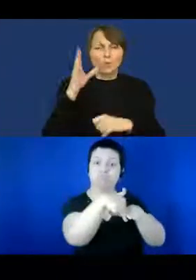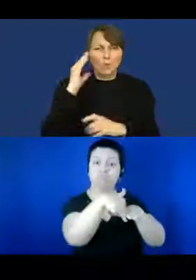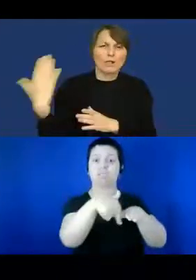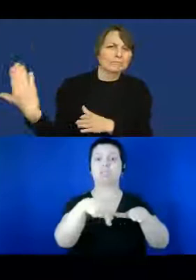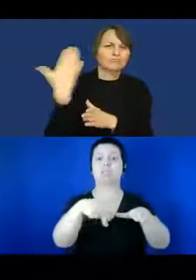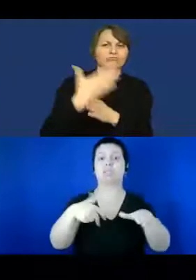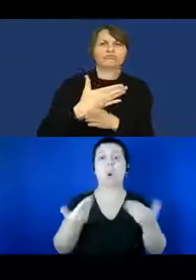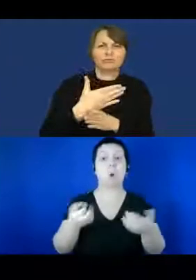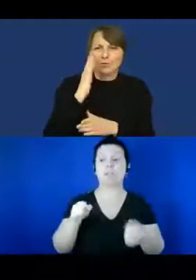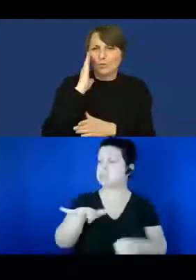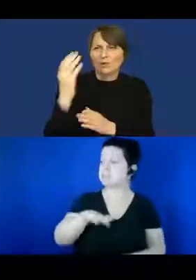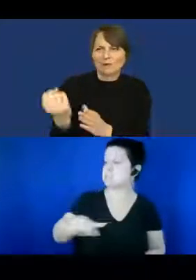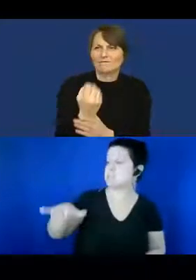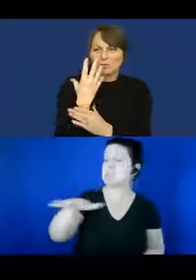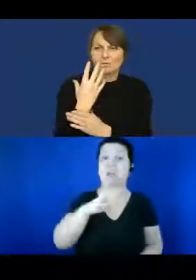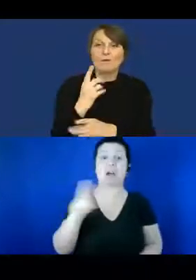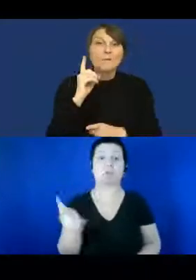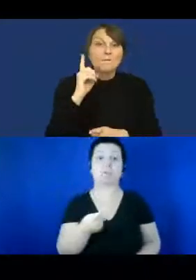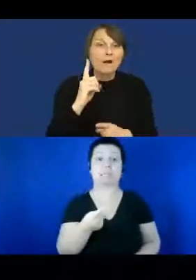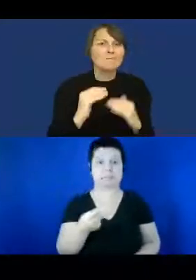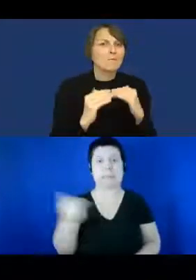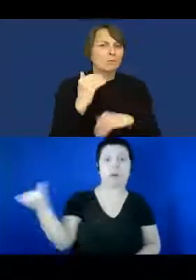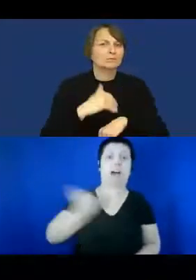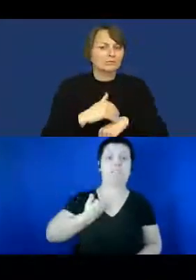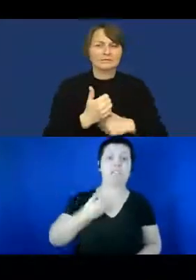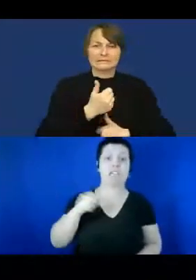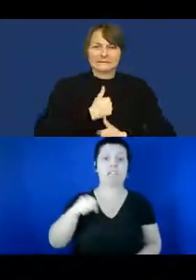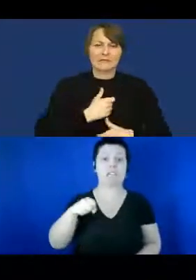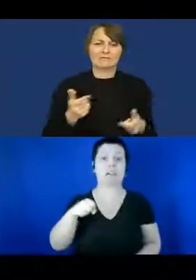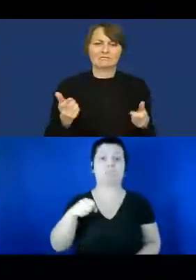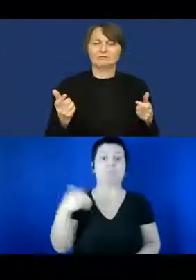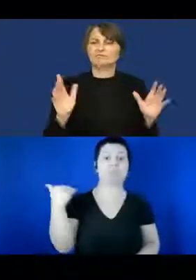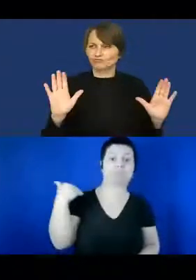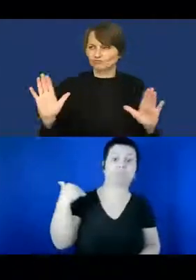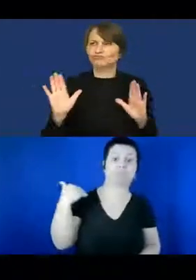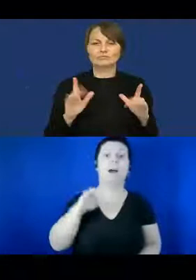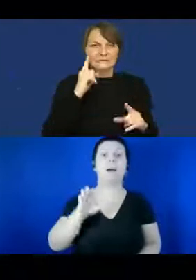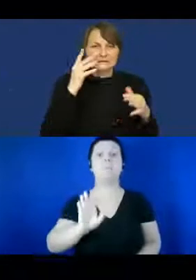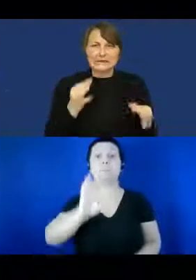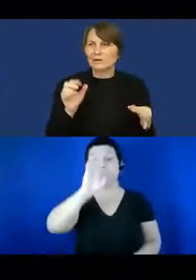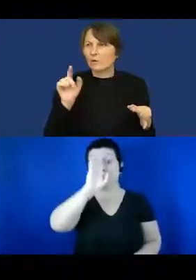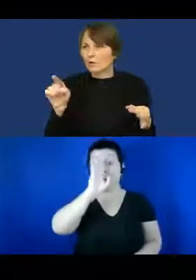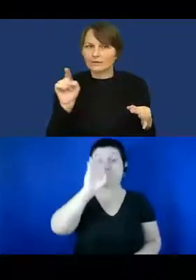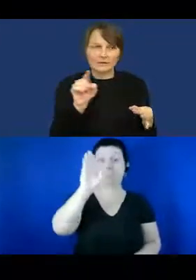in most cases, we want it to be the user who is driving the information.